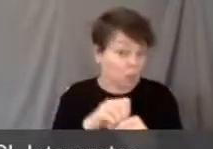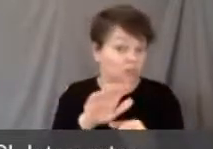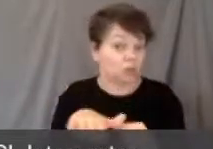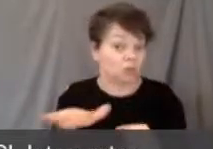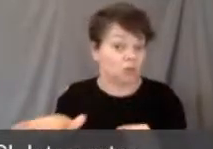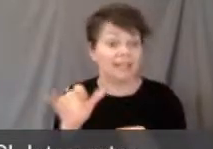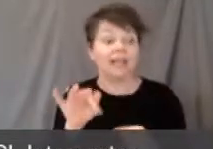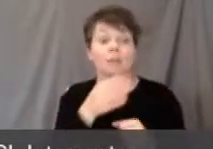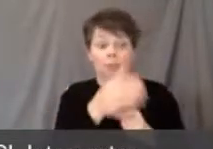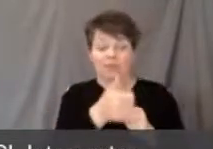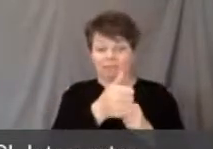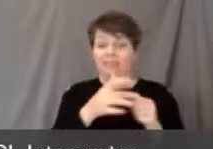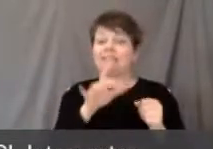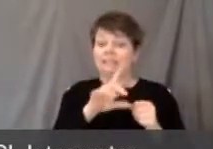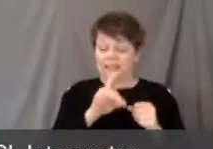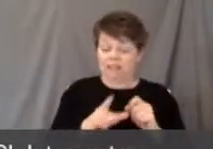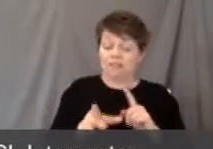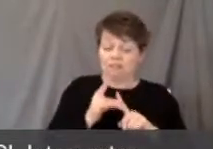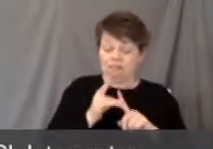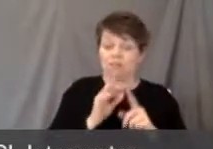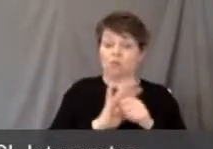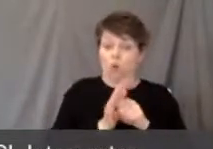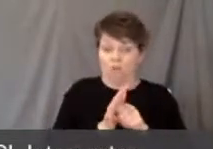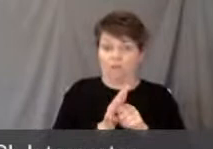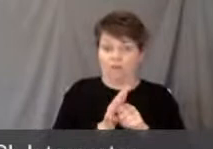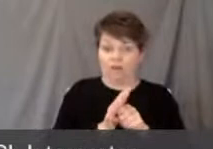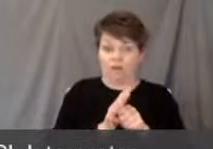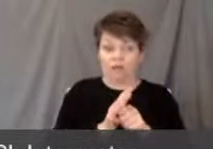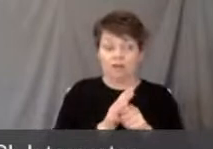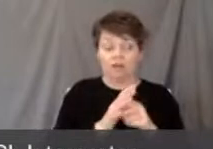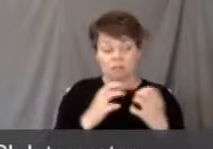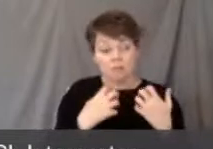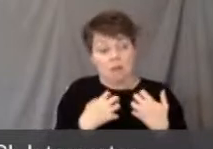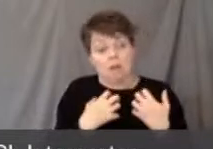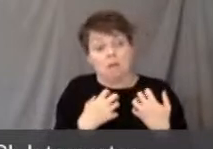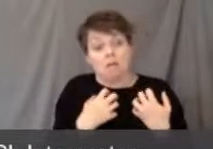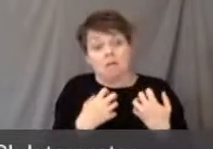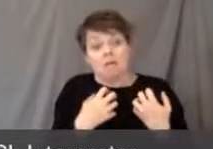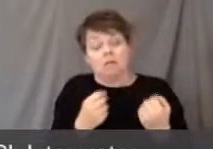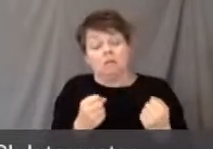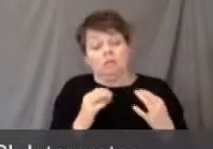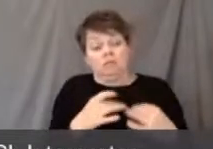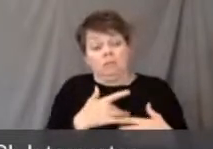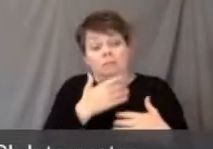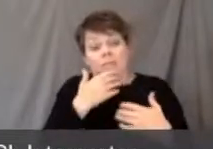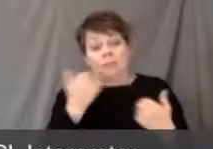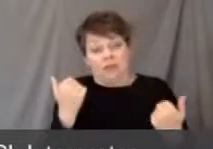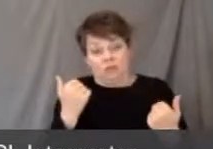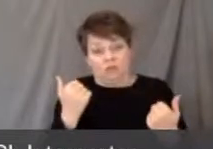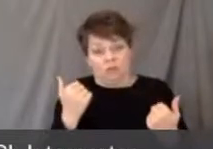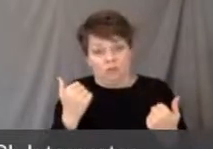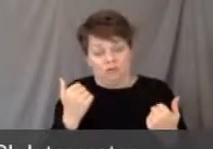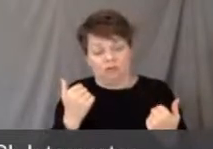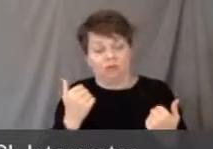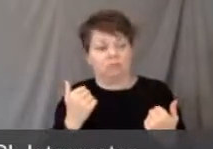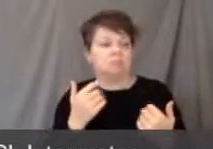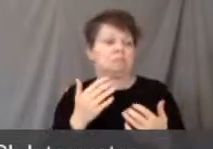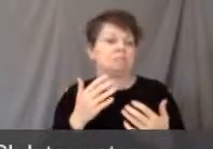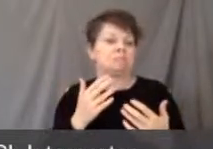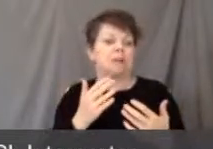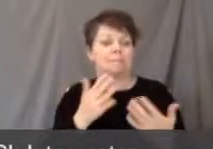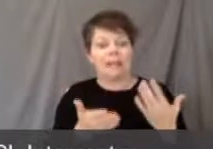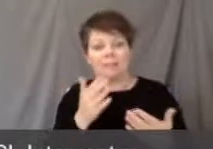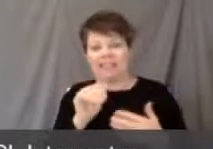COVID infection, once they're out of their window of period that they are sick with COVID, which is typically 10